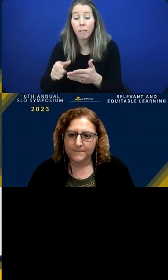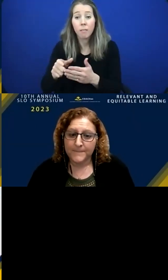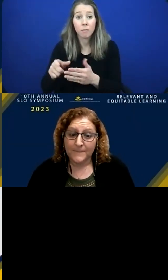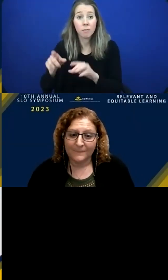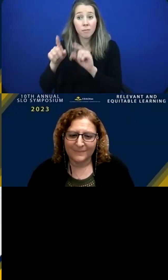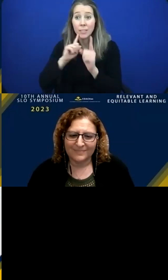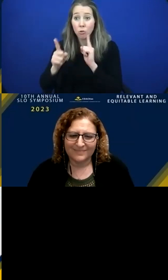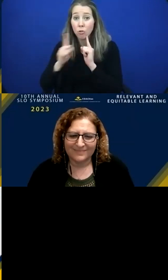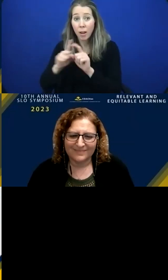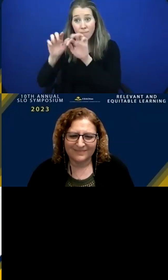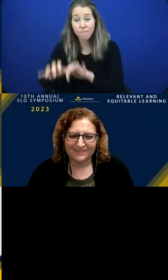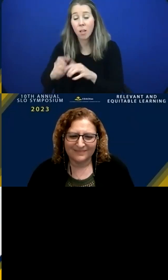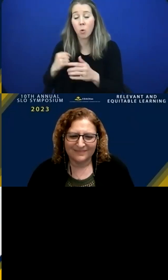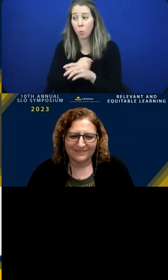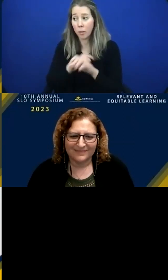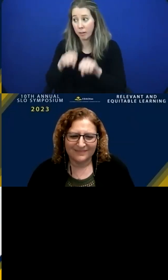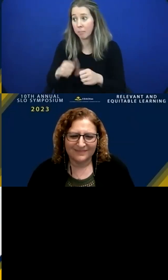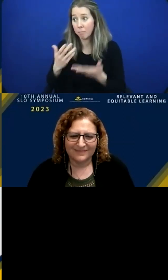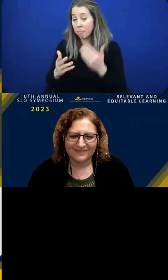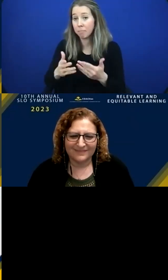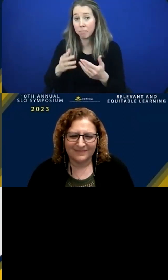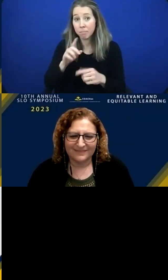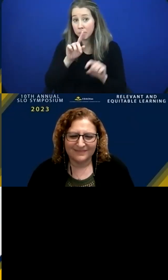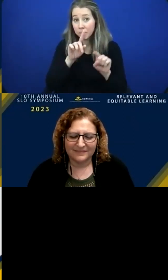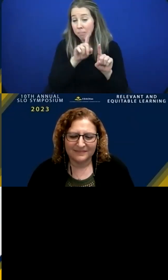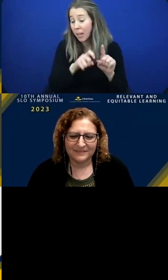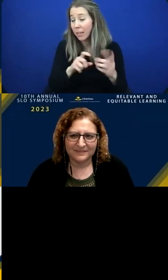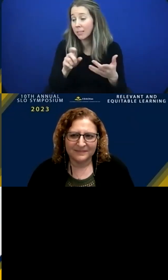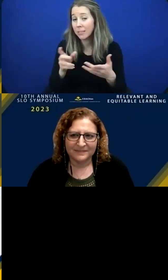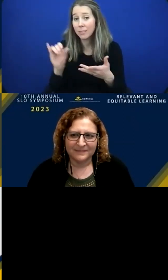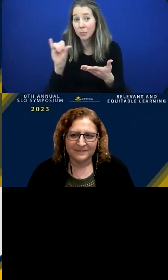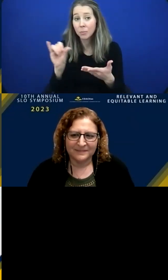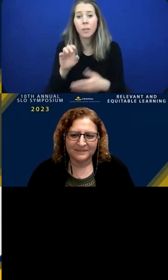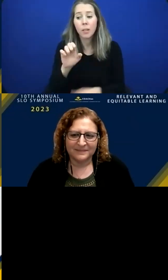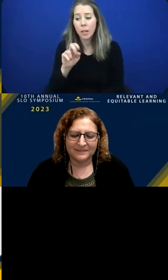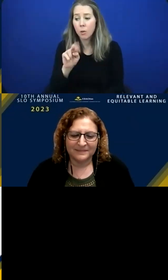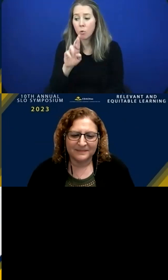we'll be happy to combine them and perhaps address them in the context of the discussion. Enrique, if you